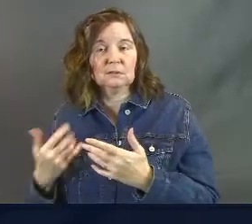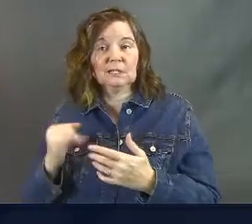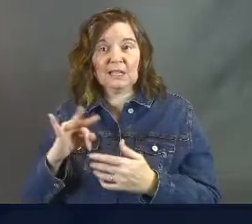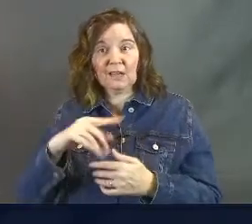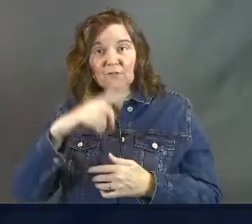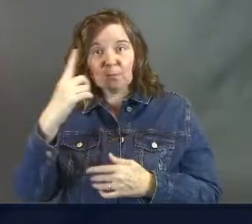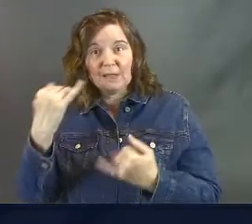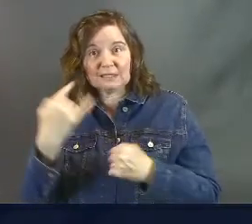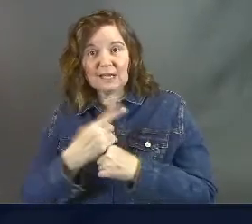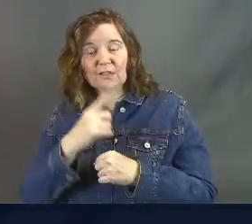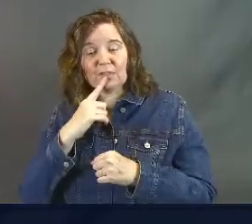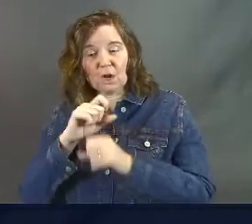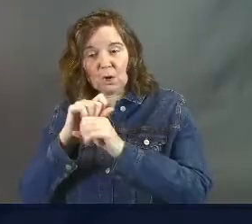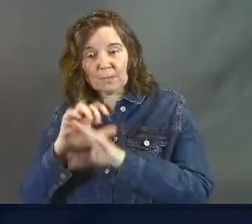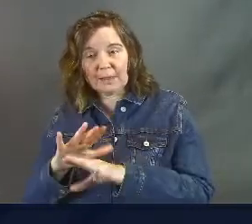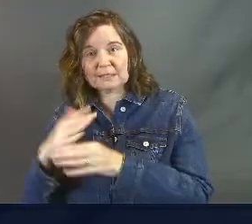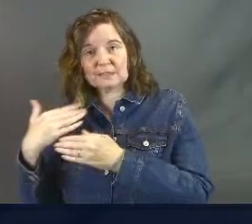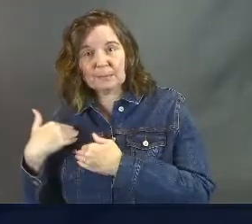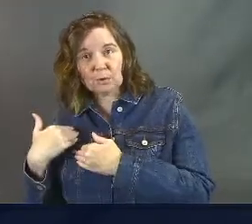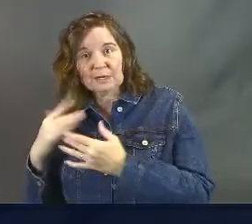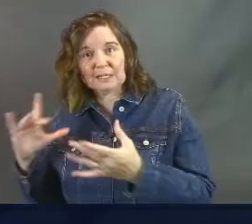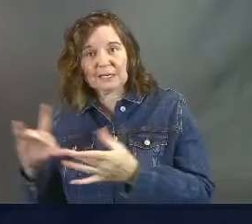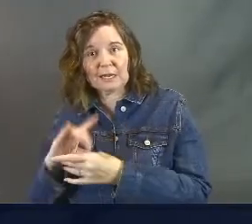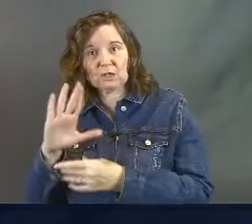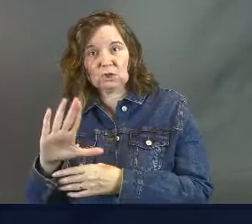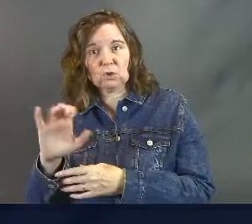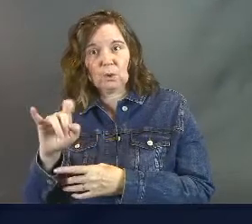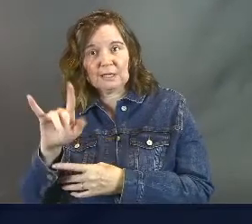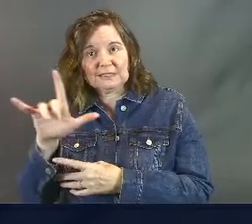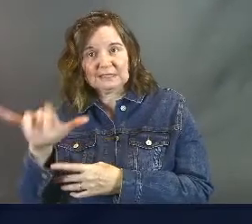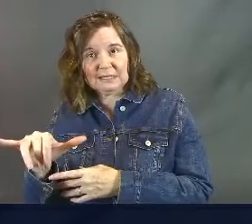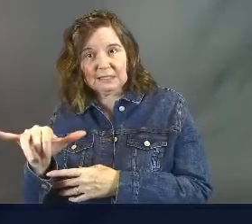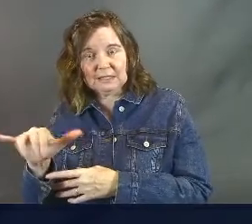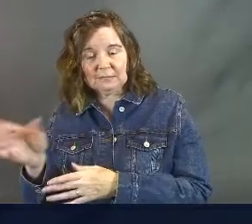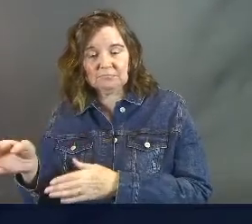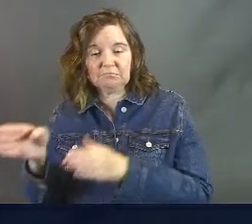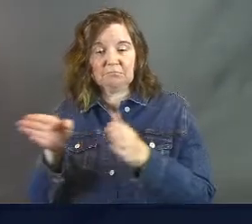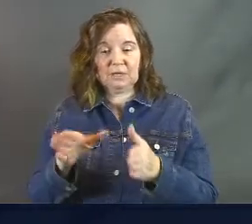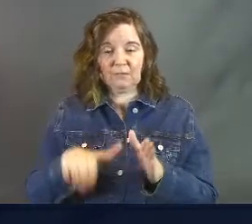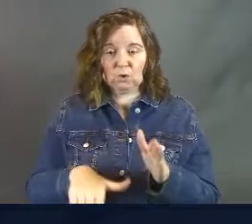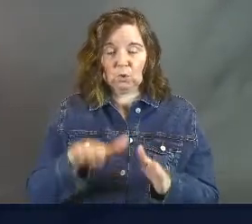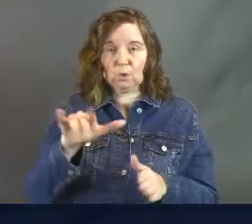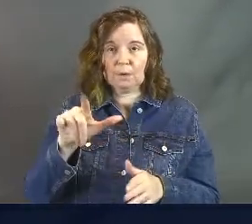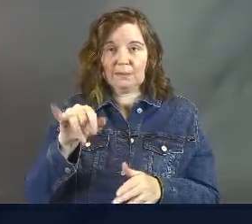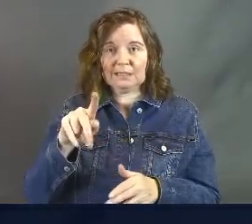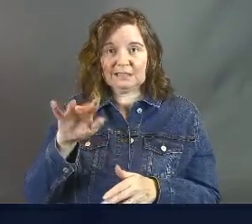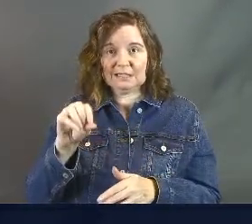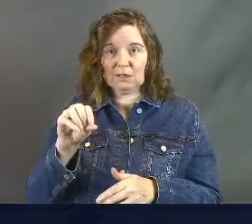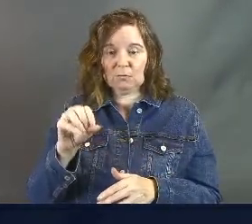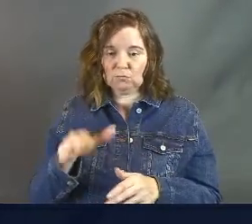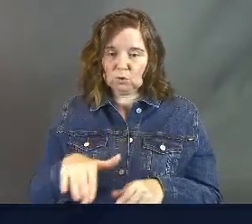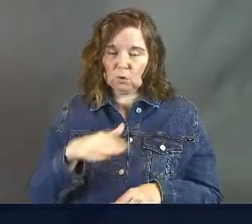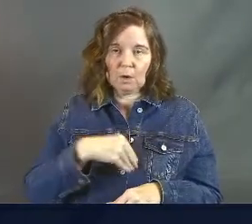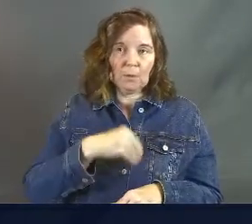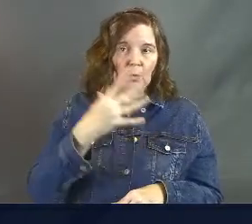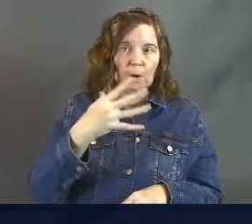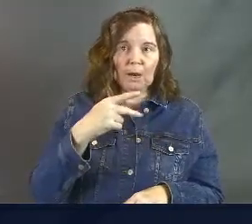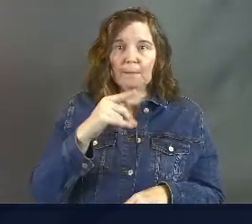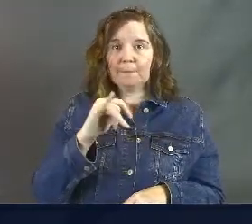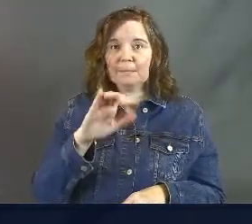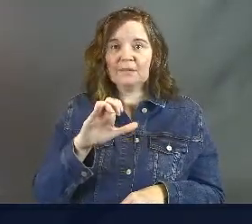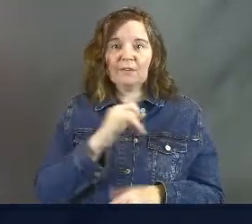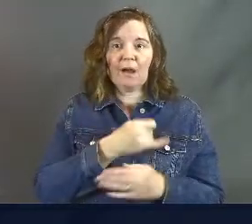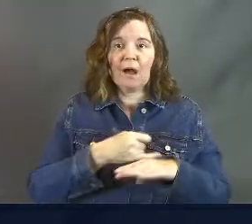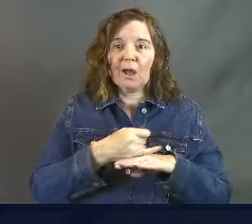If you're black today, there are blessings and burdens connected to your ethnicity. If you grew up Latino, you grew up white, you grew up Pacific